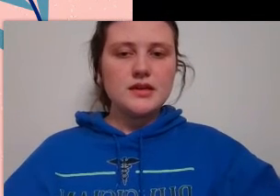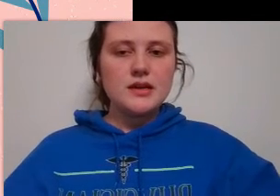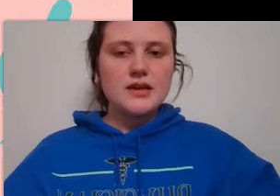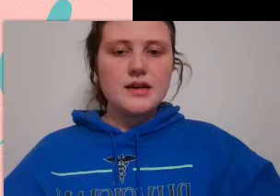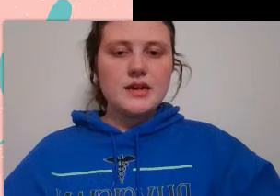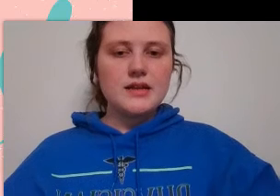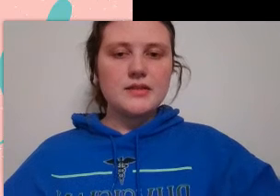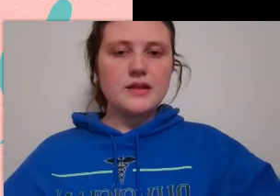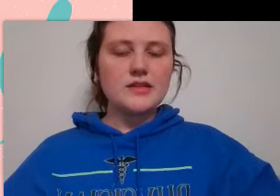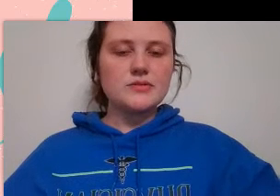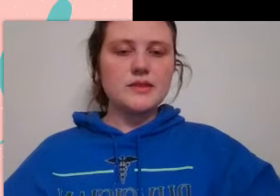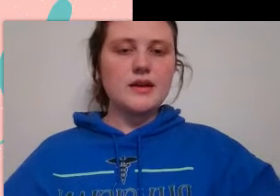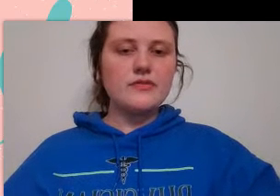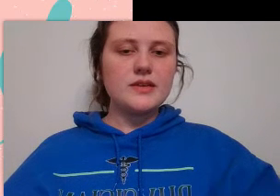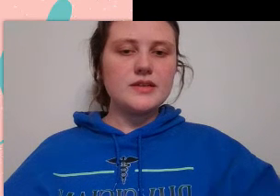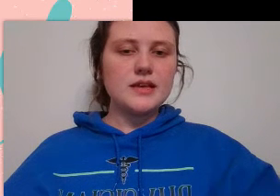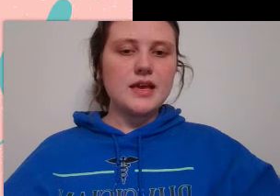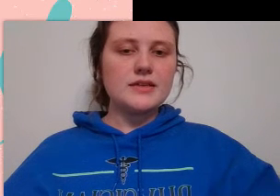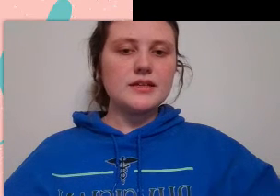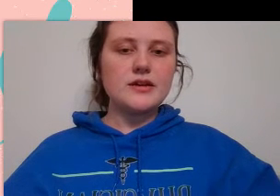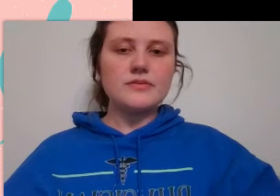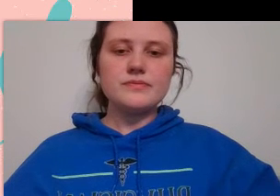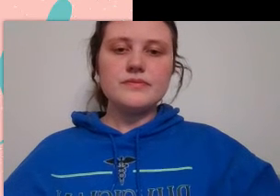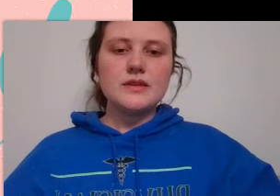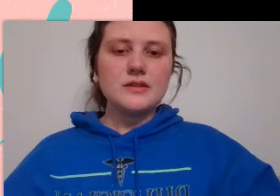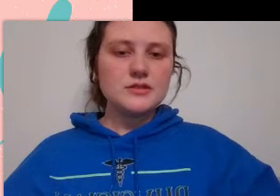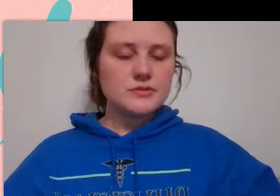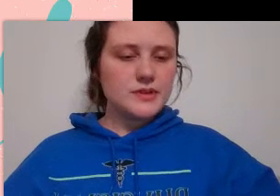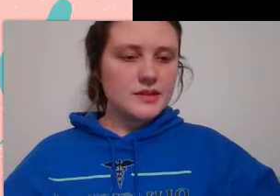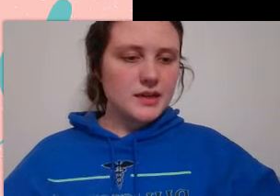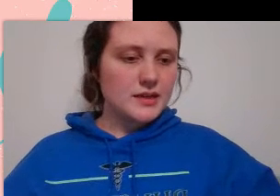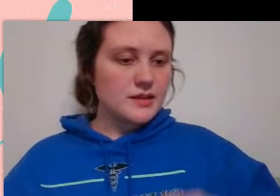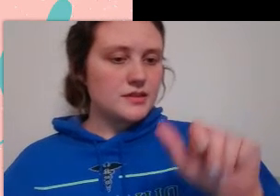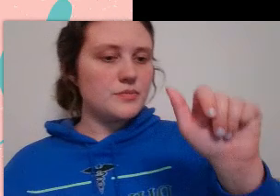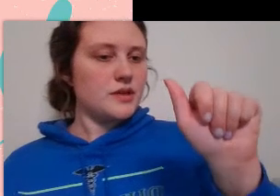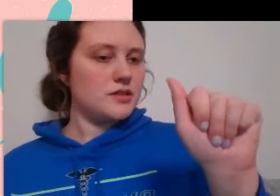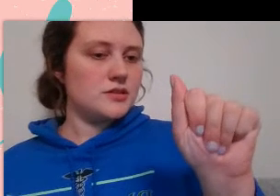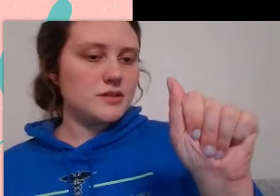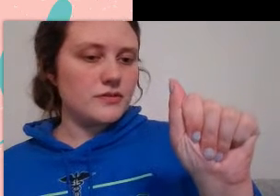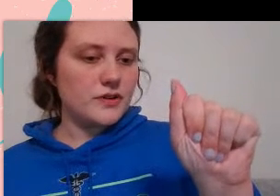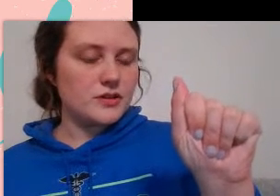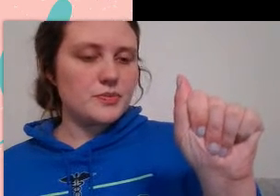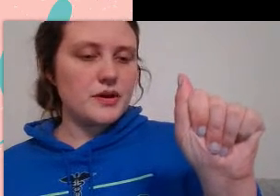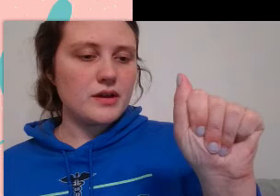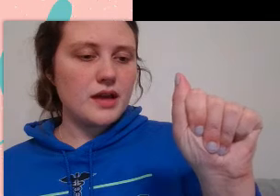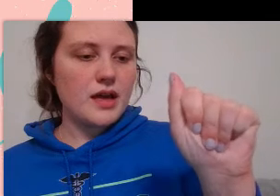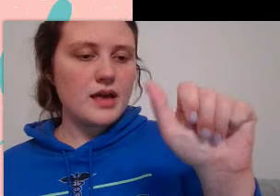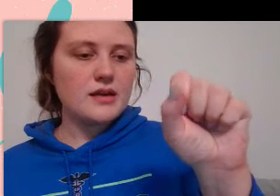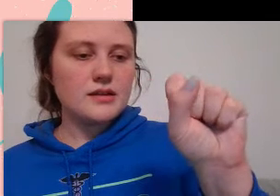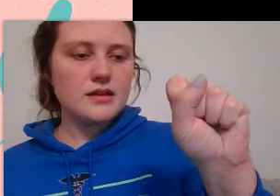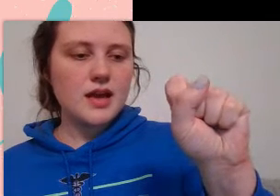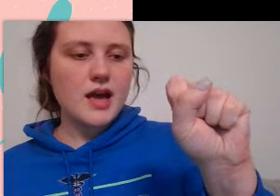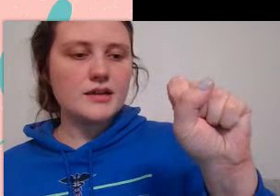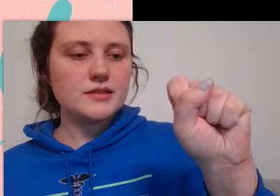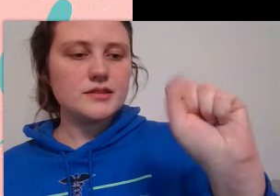English. And then the last one left is ASL. This is the one that's kind of easy because you're just going to finger spell